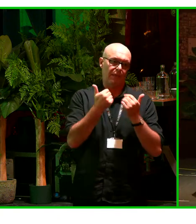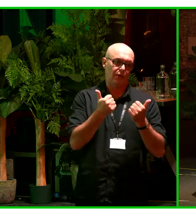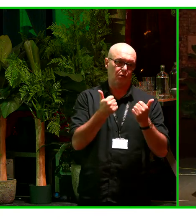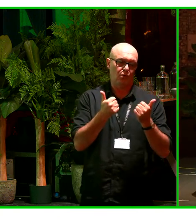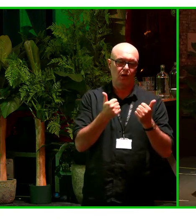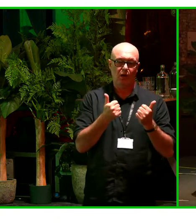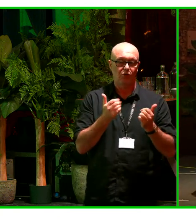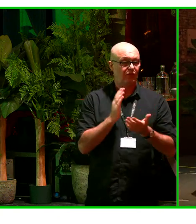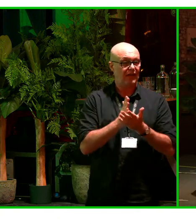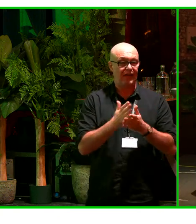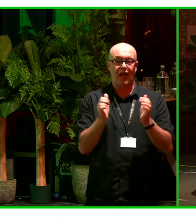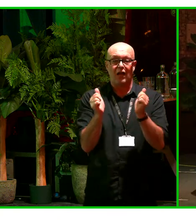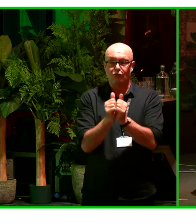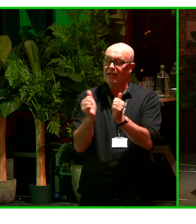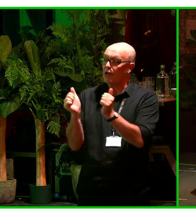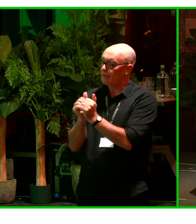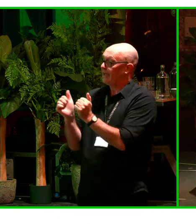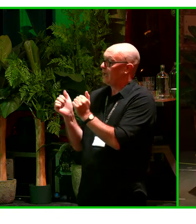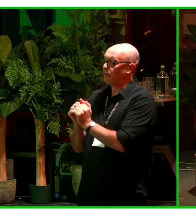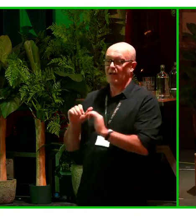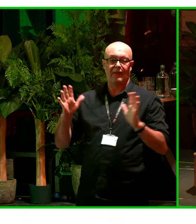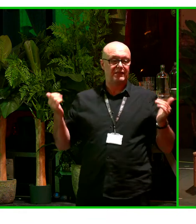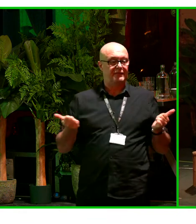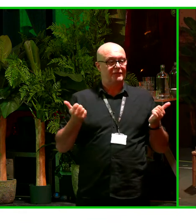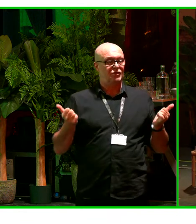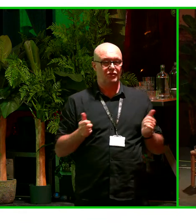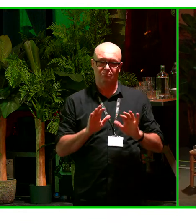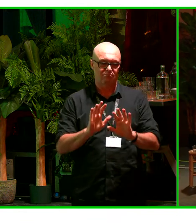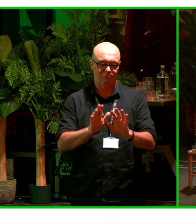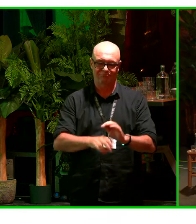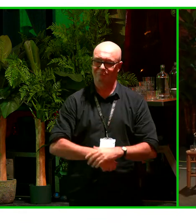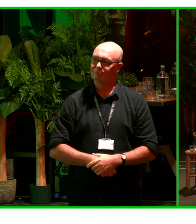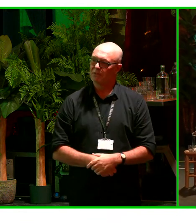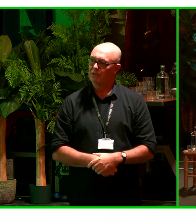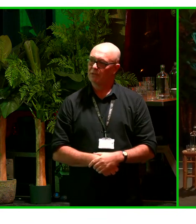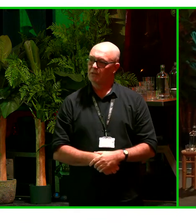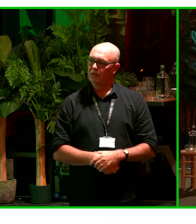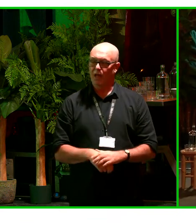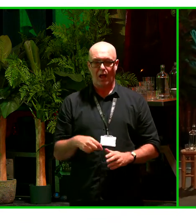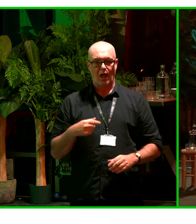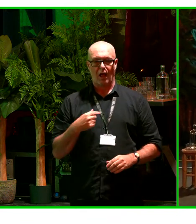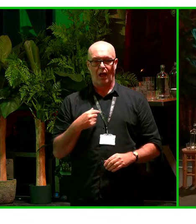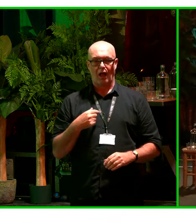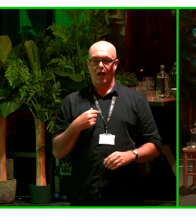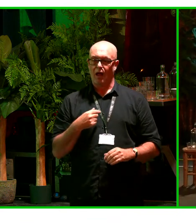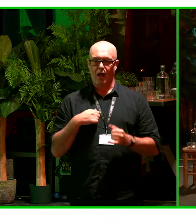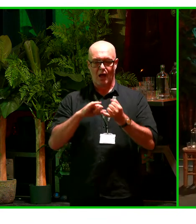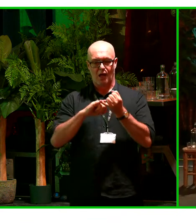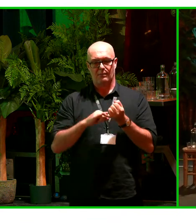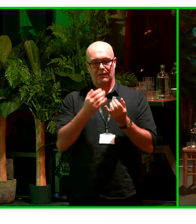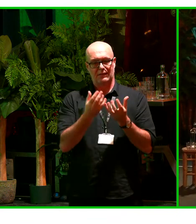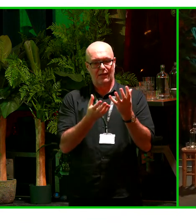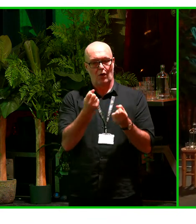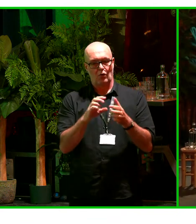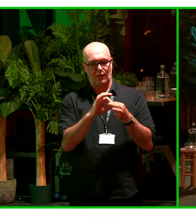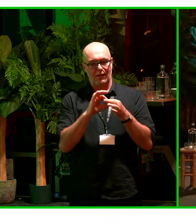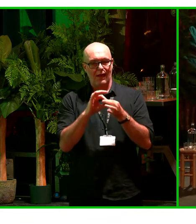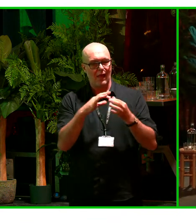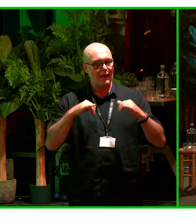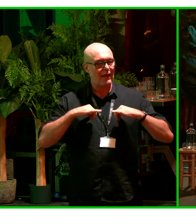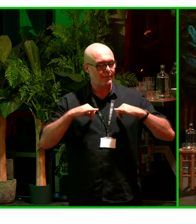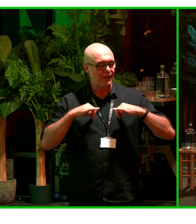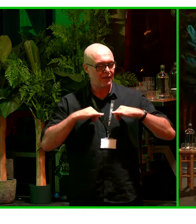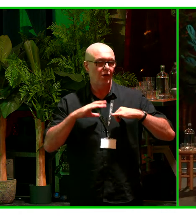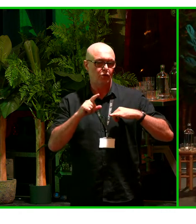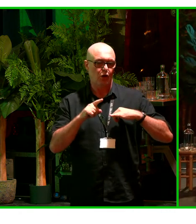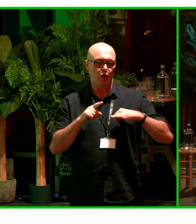with everybody else. So as Andy said, I'm the SP Manweb Stakeholder Engagement Manager, so I look after the